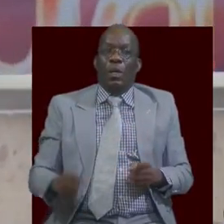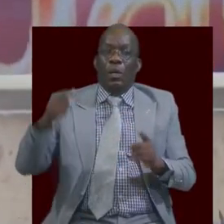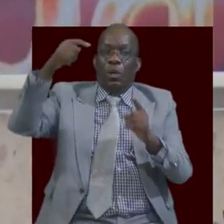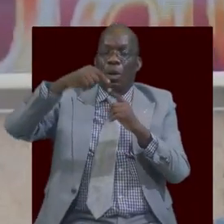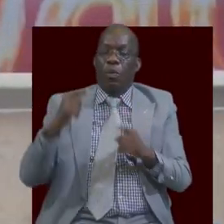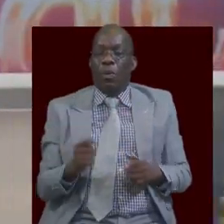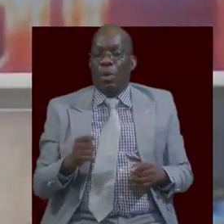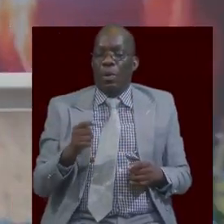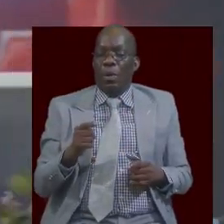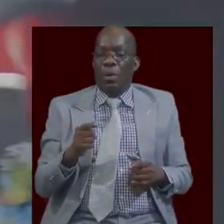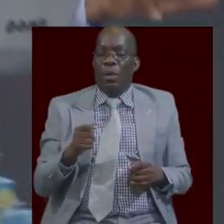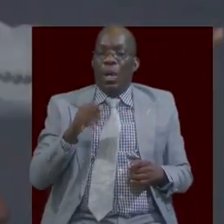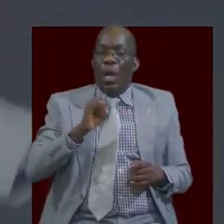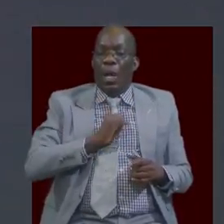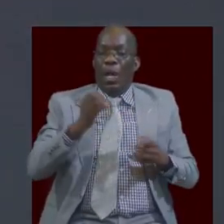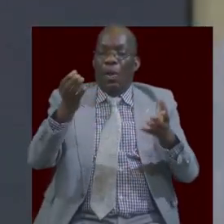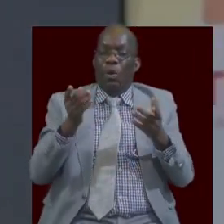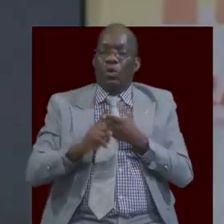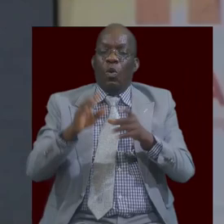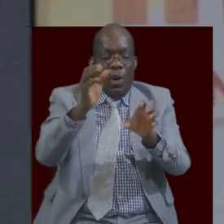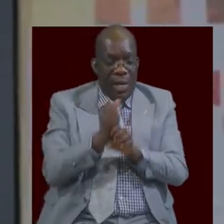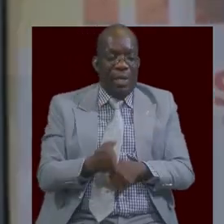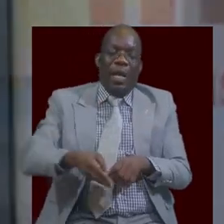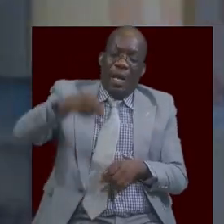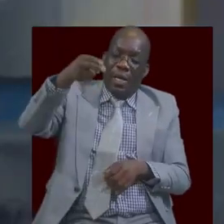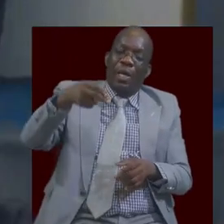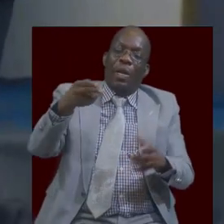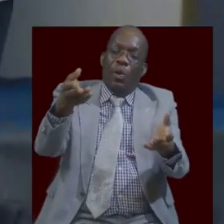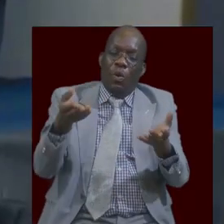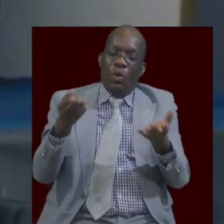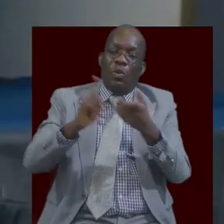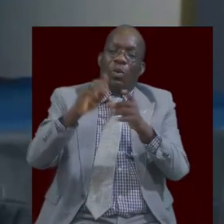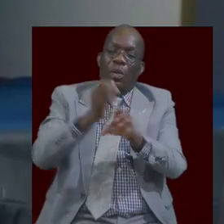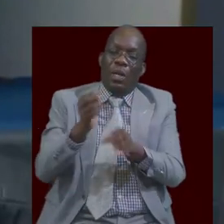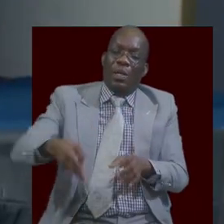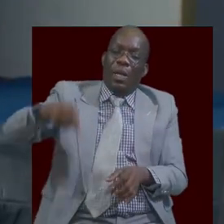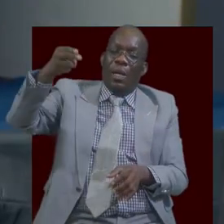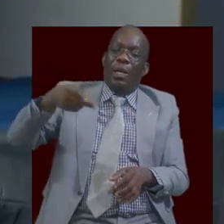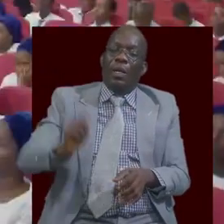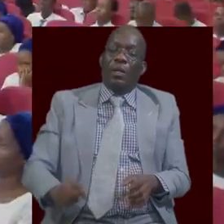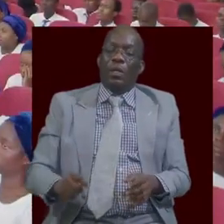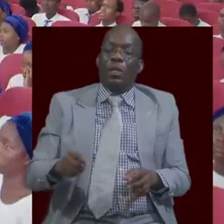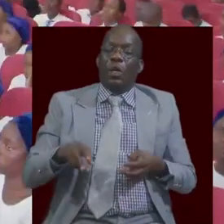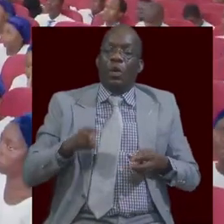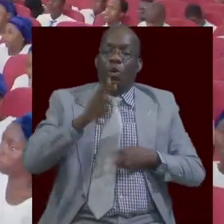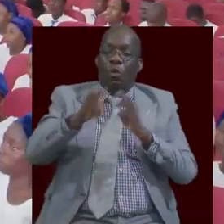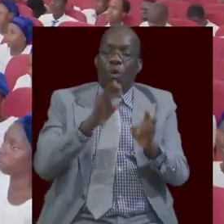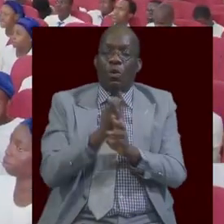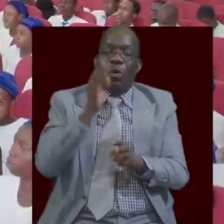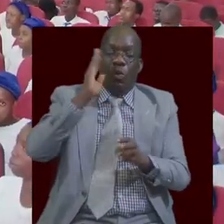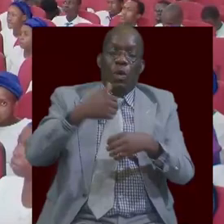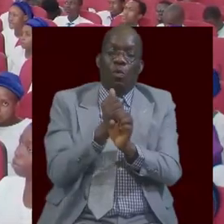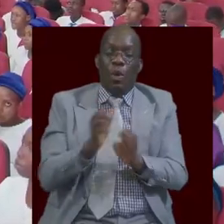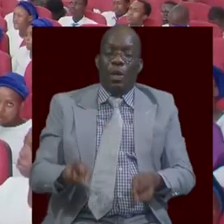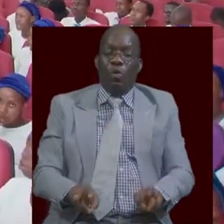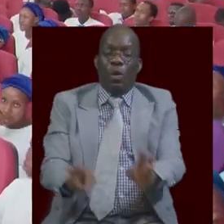reaching out, I'm reaching out, I'm reaching out, the world will make way for you. What